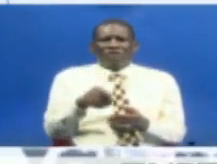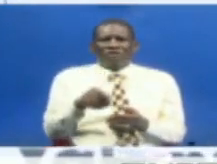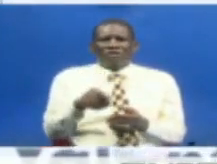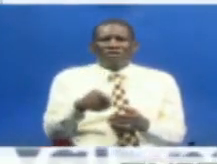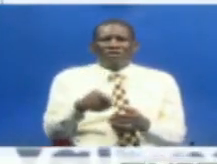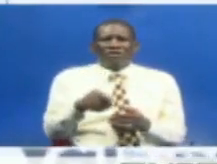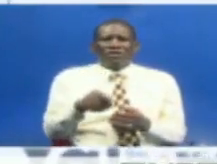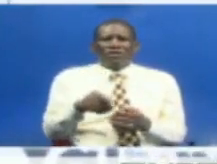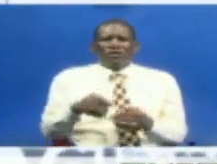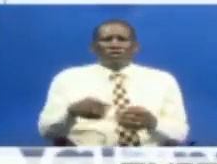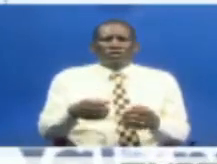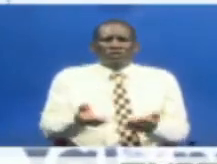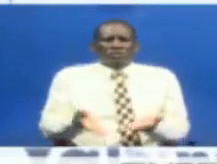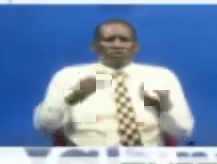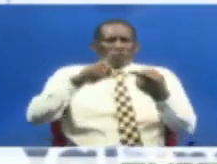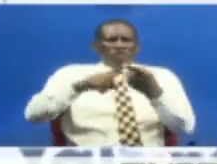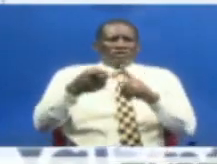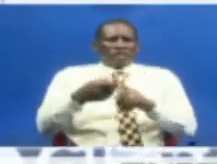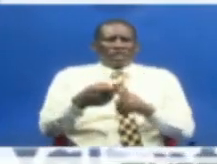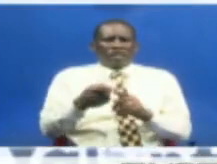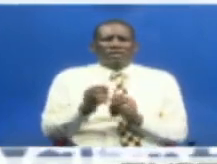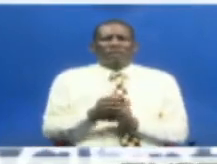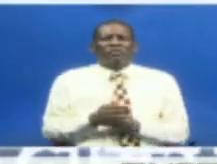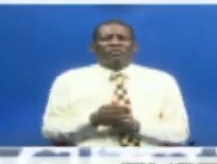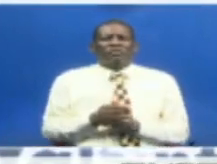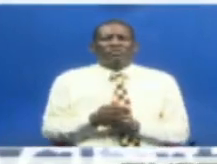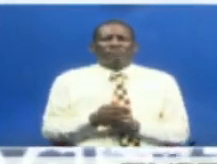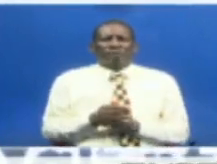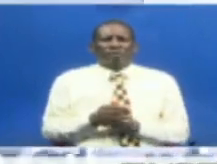the standard of an international.